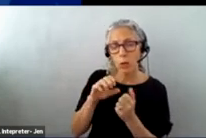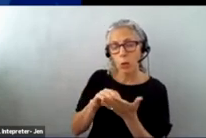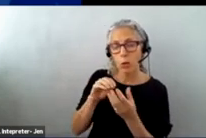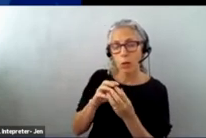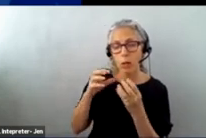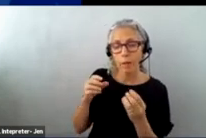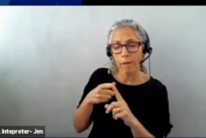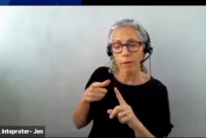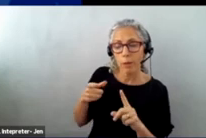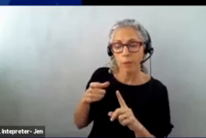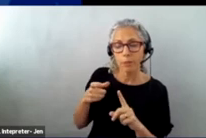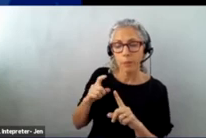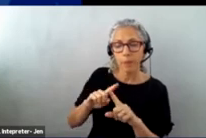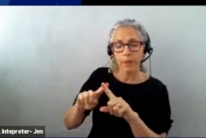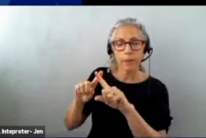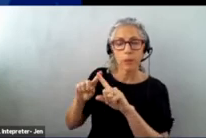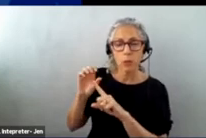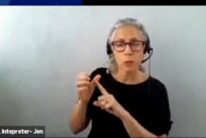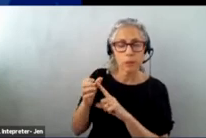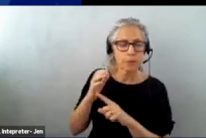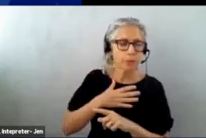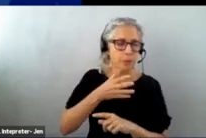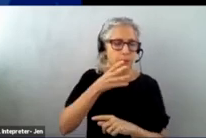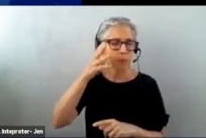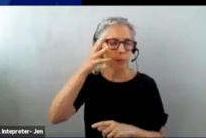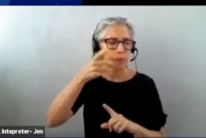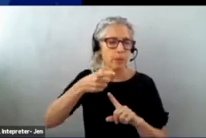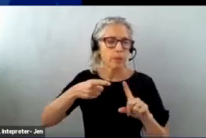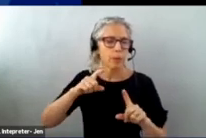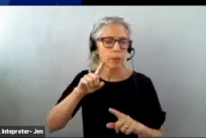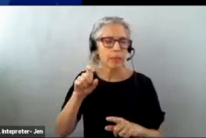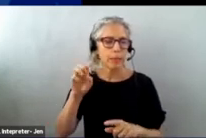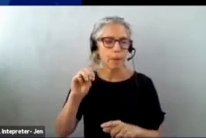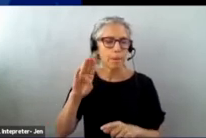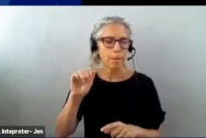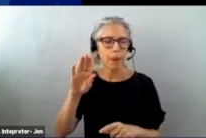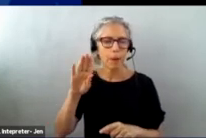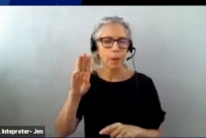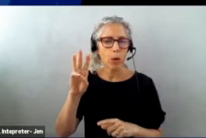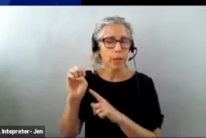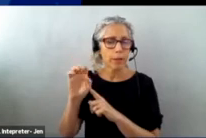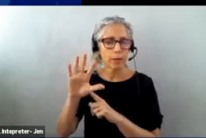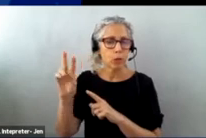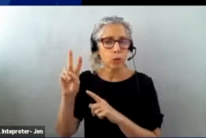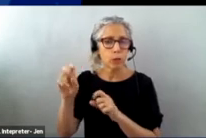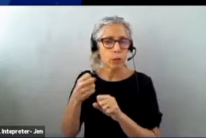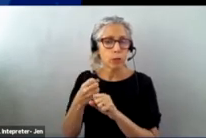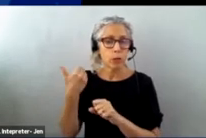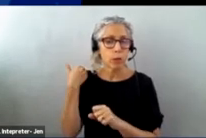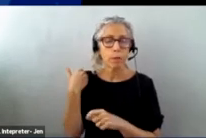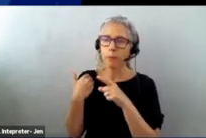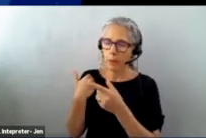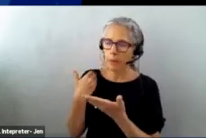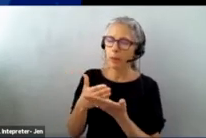from different cultures. My parents came from Zimbabwe 52 years ago, and I think they have some, you